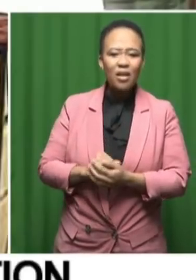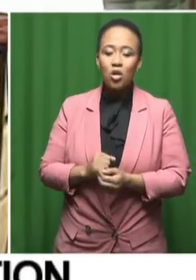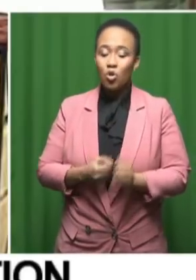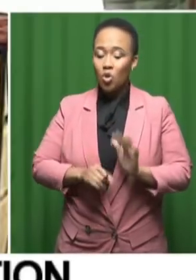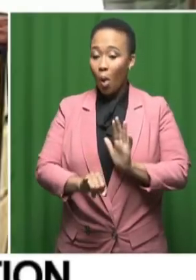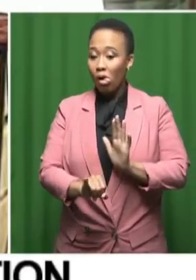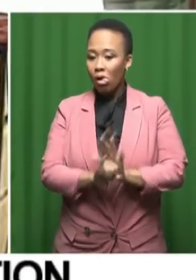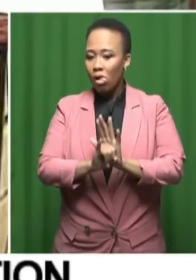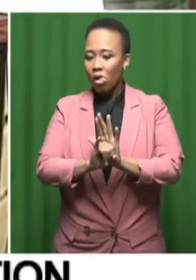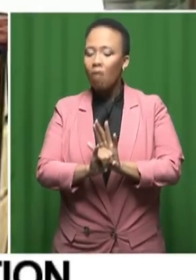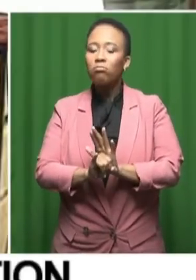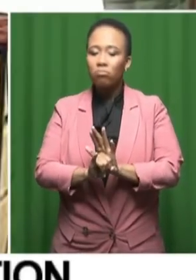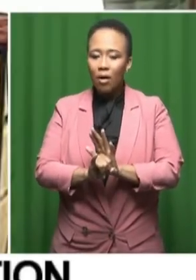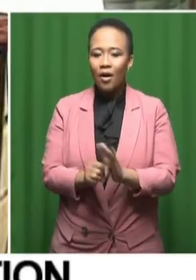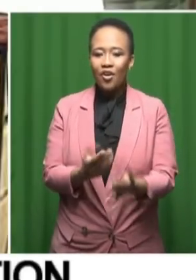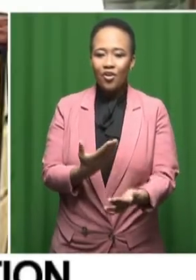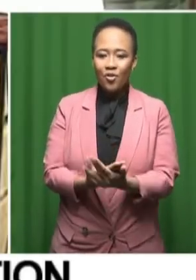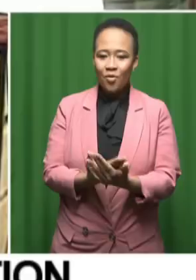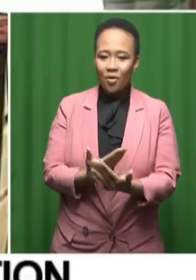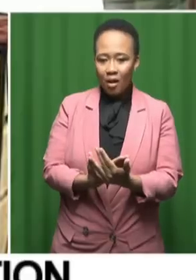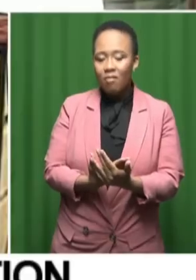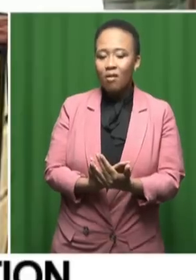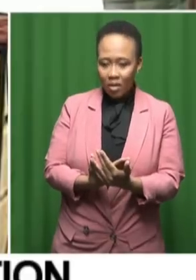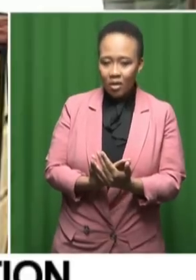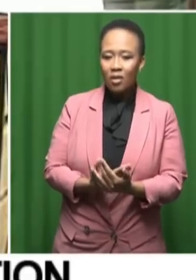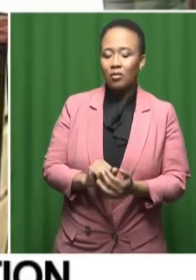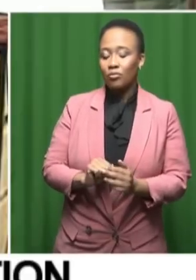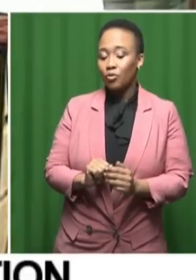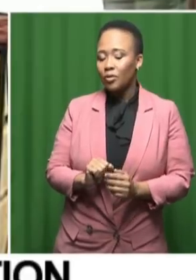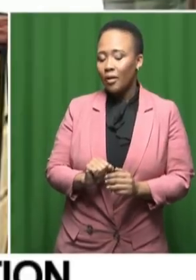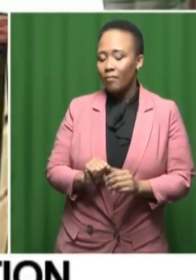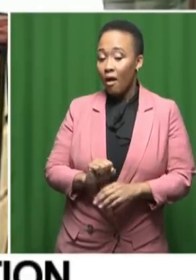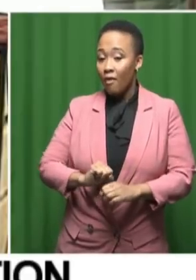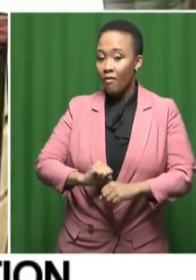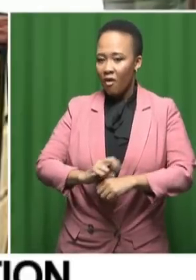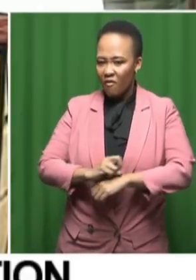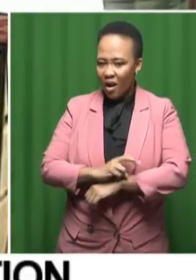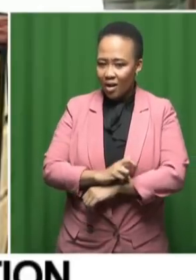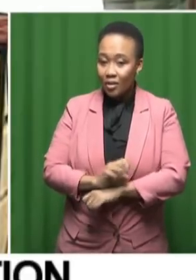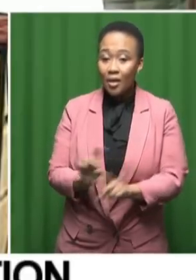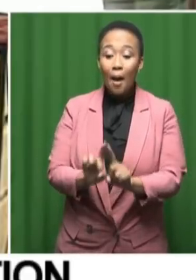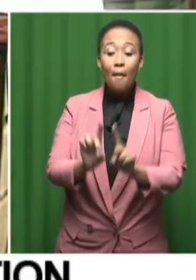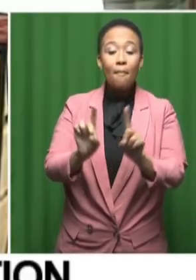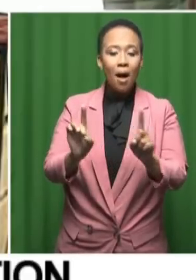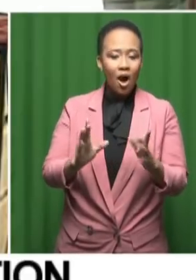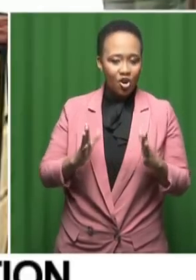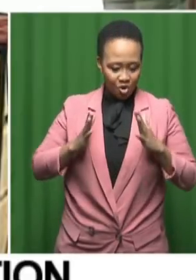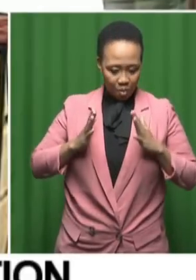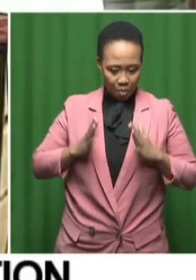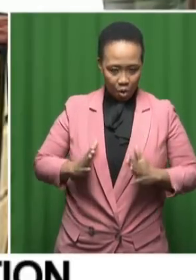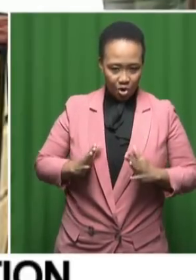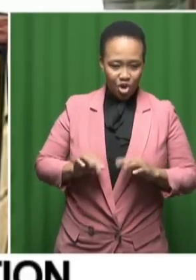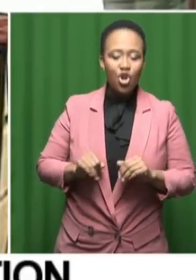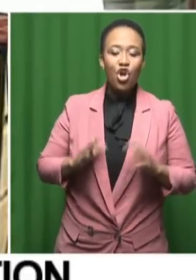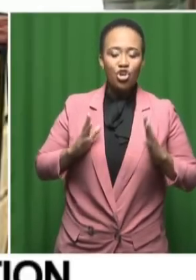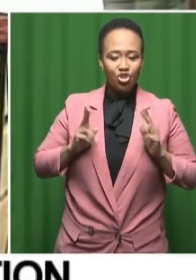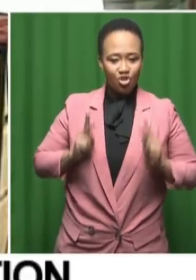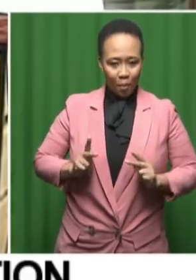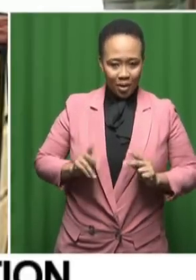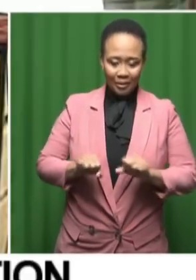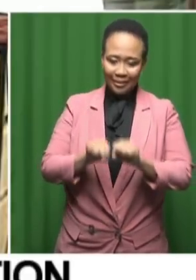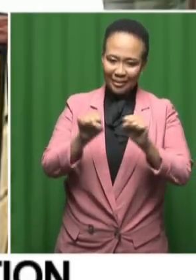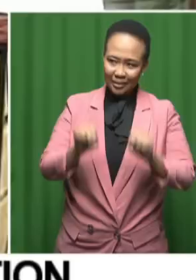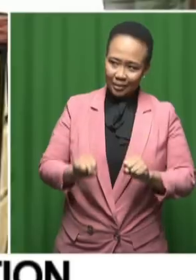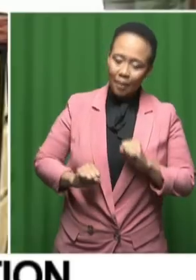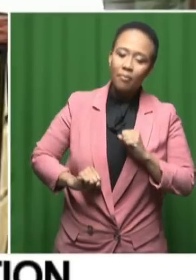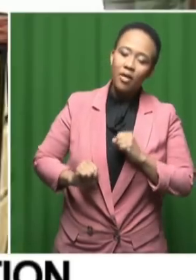symptoms, and the human body will show symptoms to this virus, but the body should have the immune system to overcome. Again,